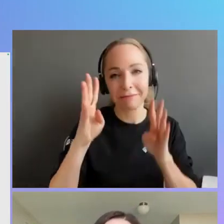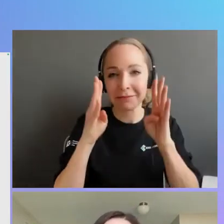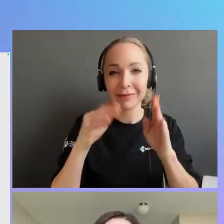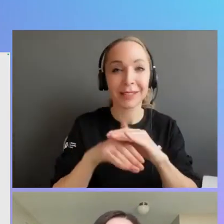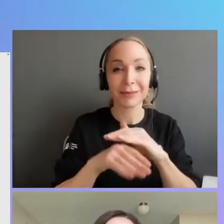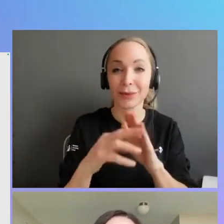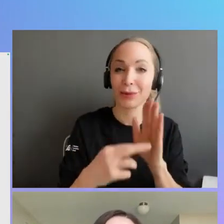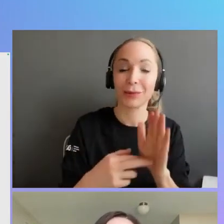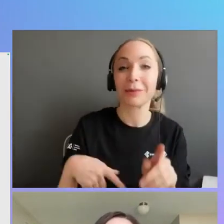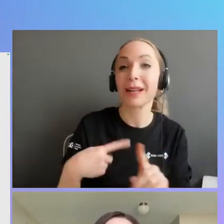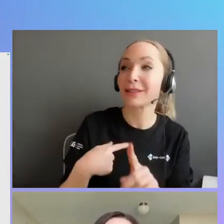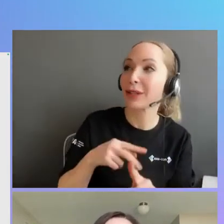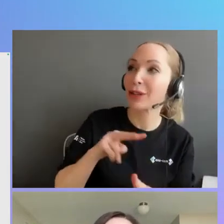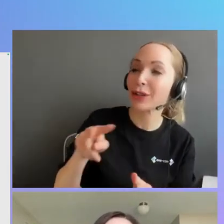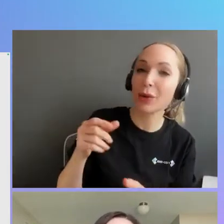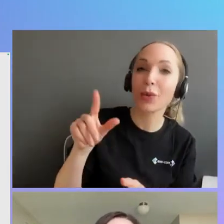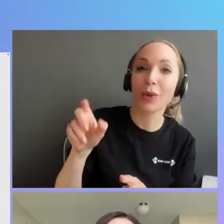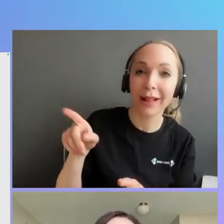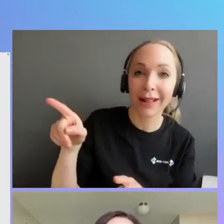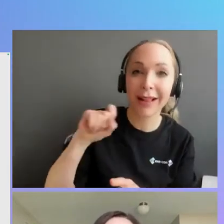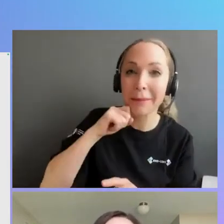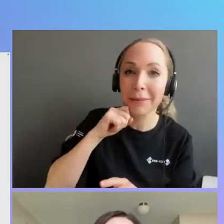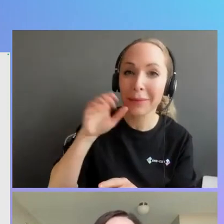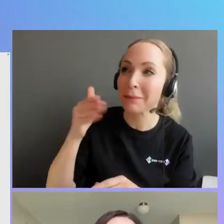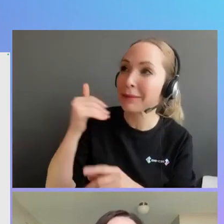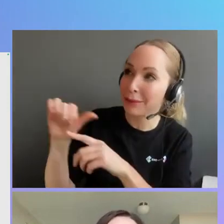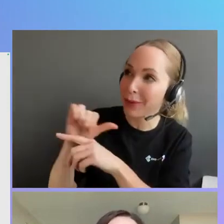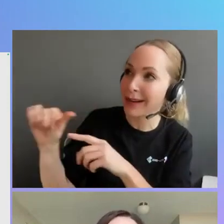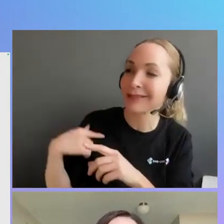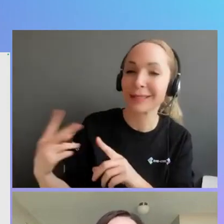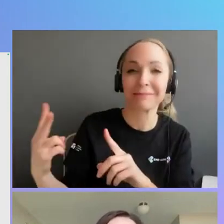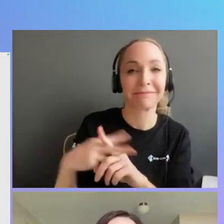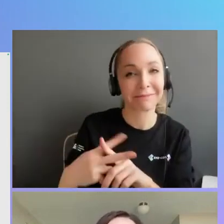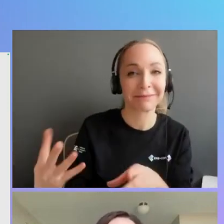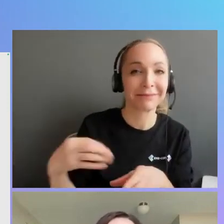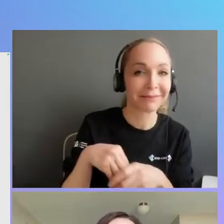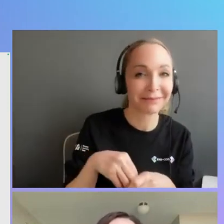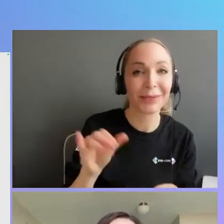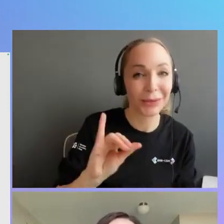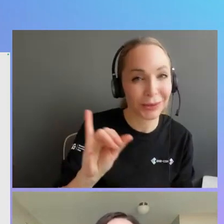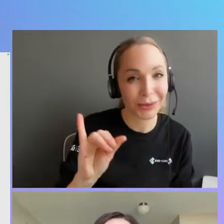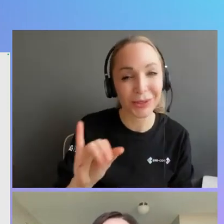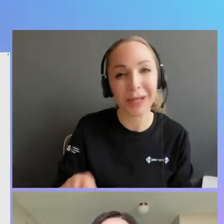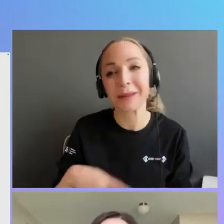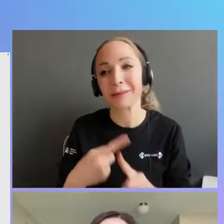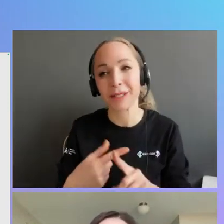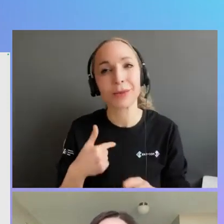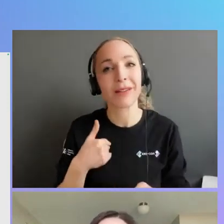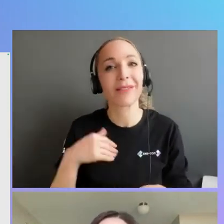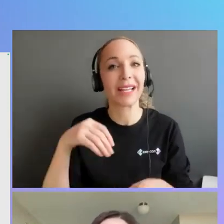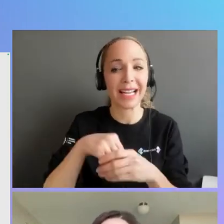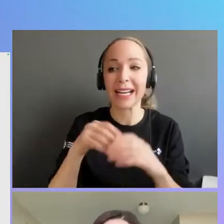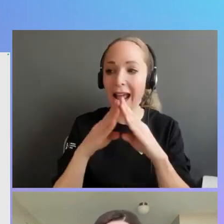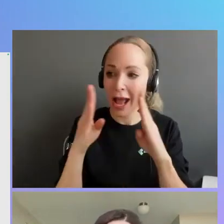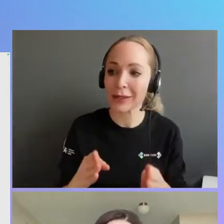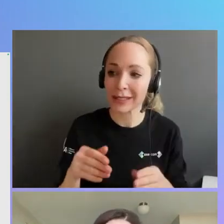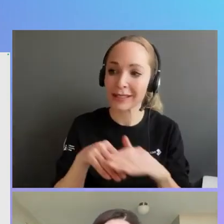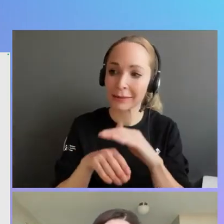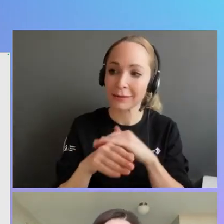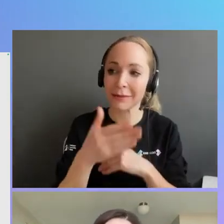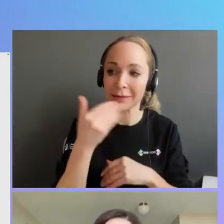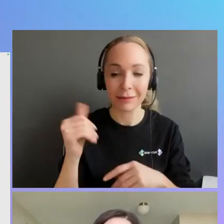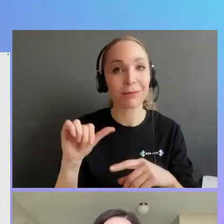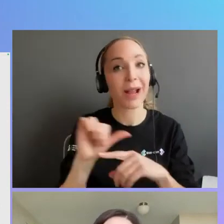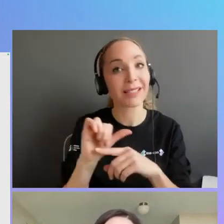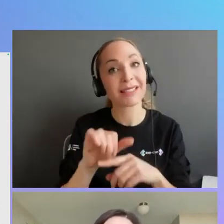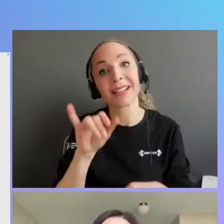Google or Apple as well. And then we do include in our rules some of our in-house accessibility experts' best practices. So if you were to give us your app